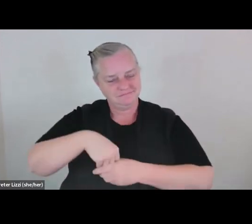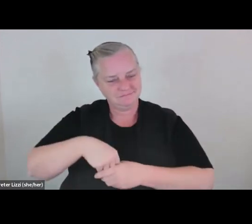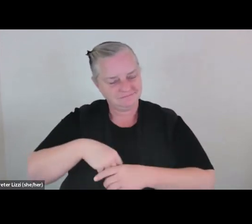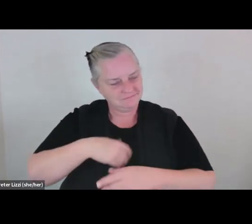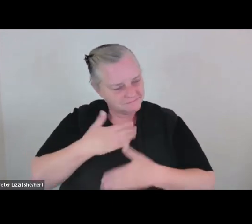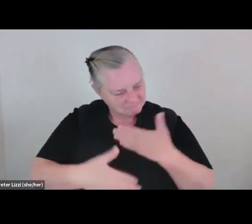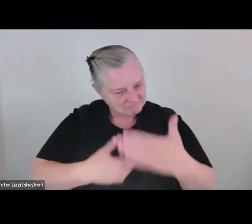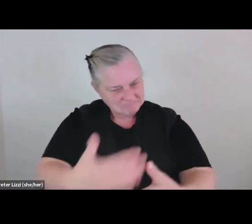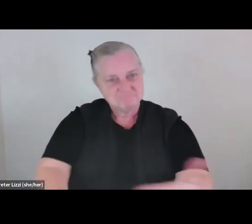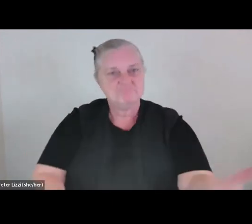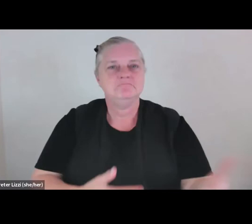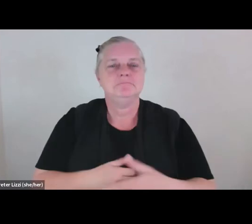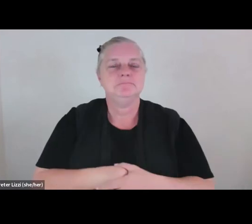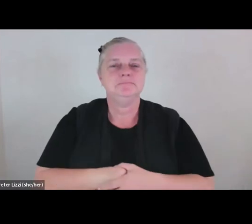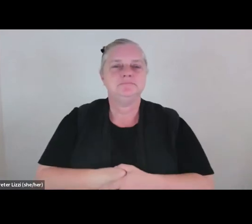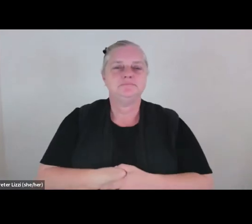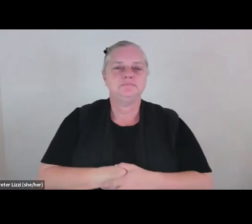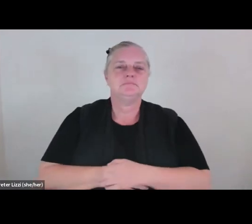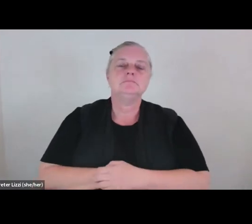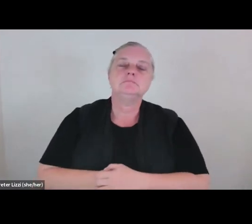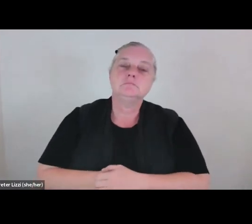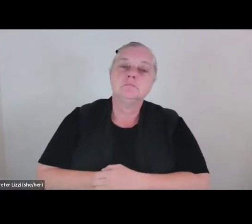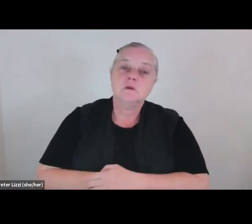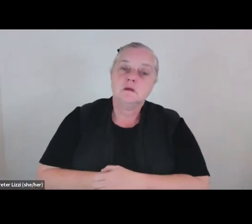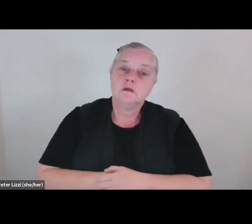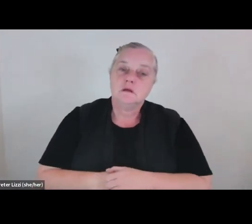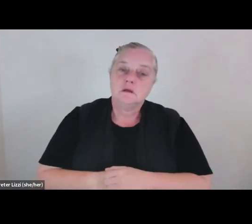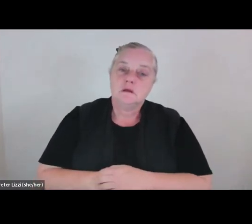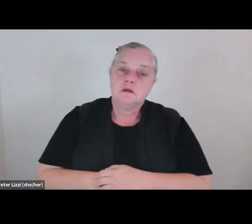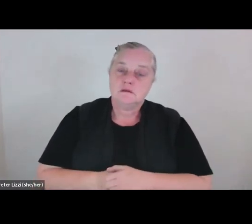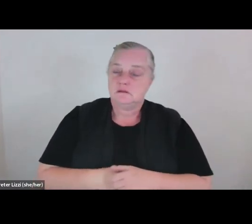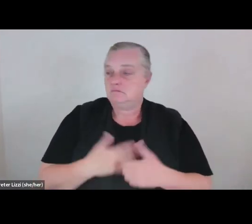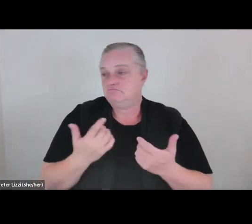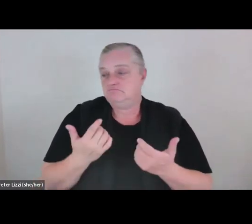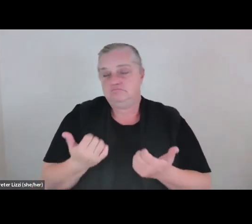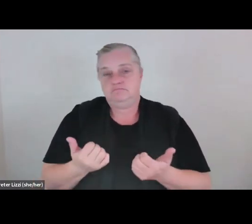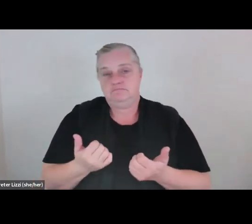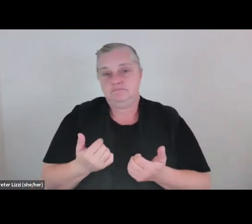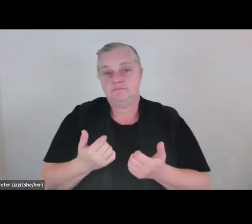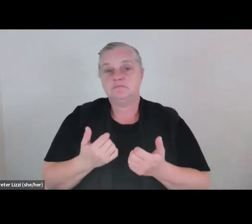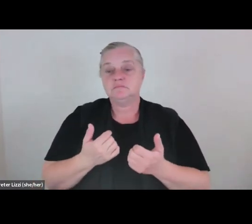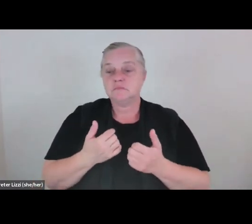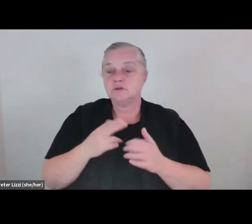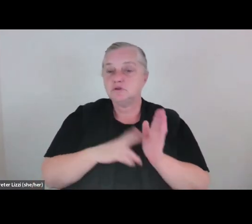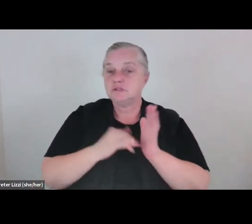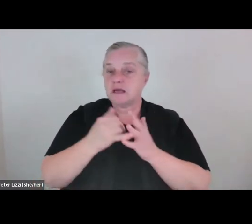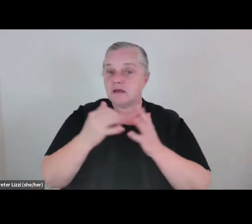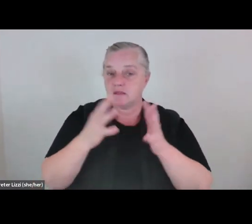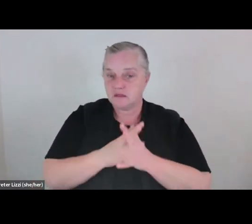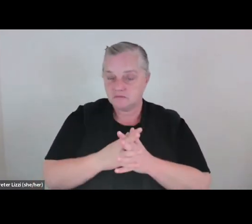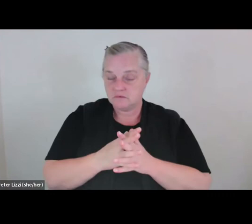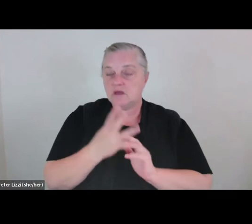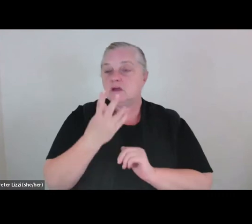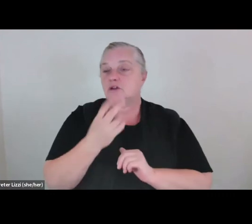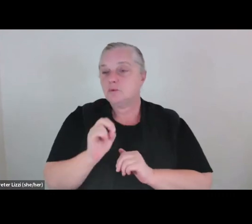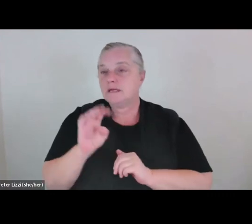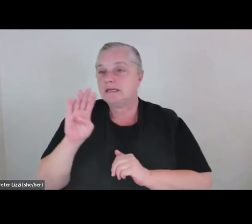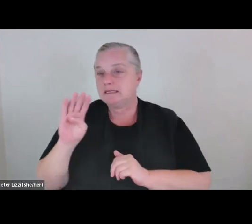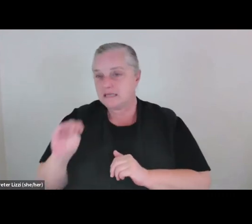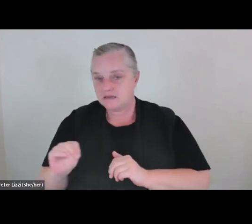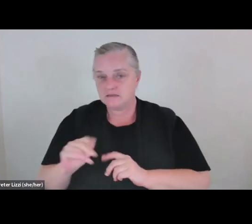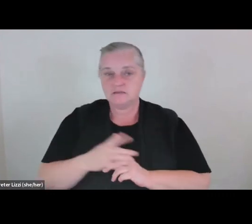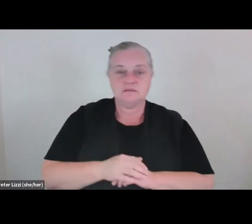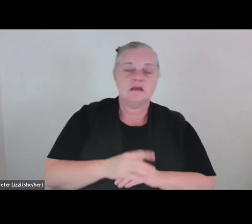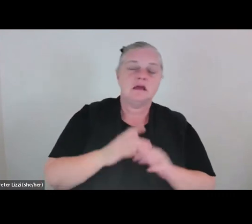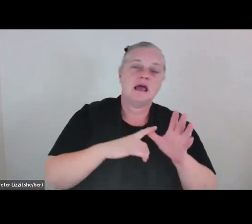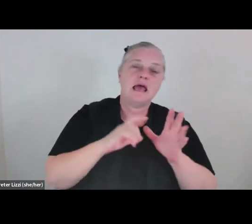services that are able to help you. I mean, imagine like in New South Wales, you've got 2010, you've got ACON, you've got the Gender Centre. All